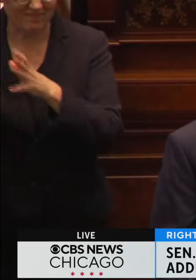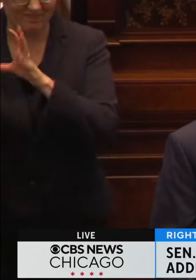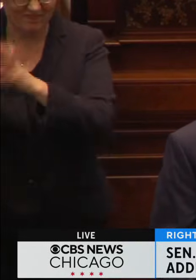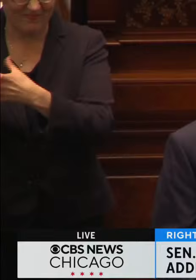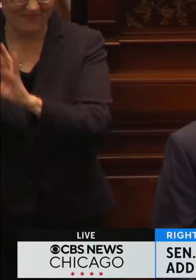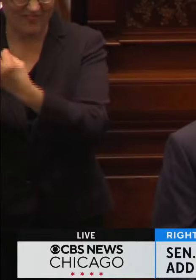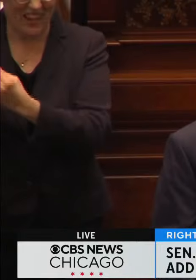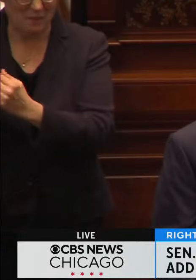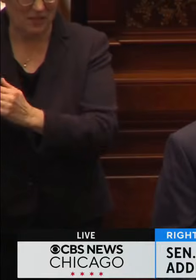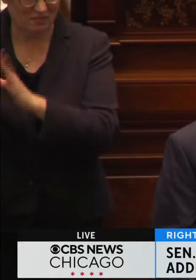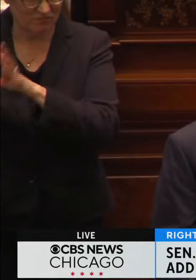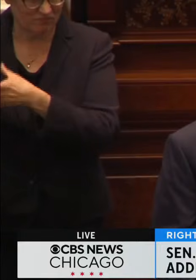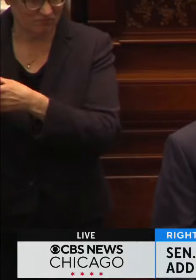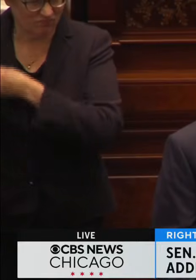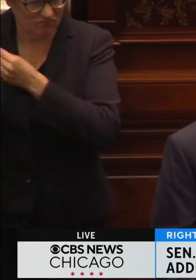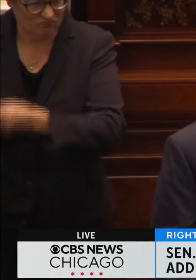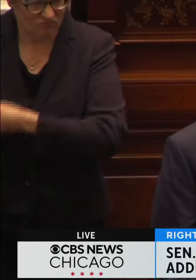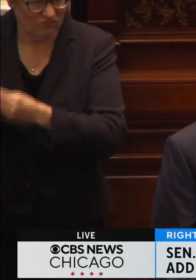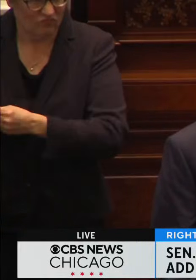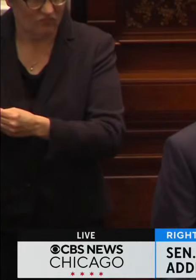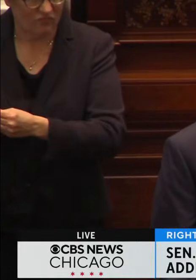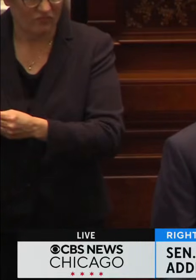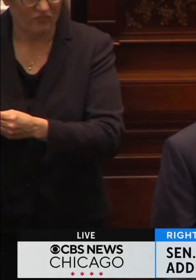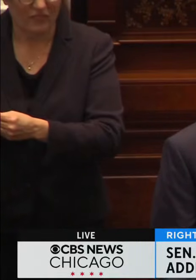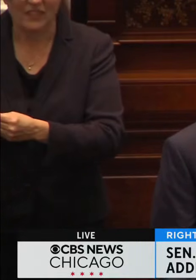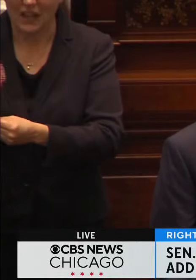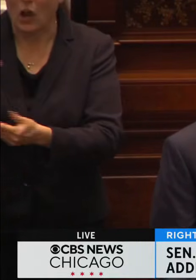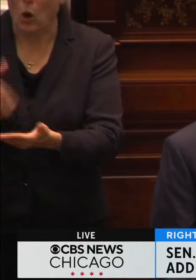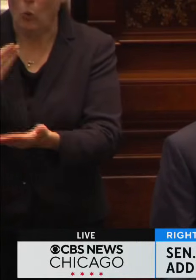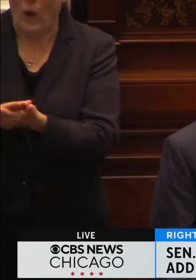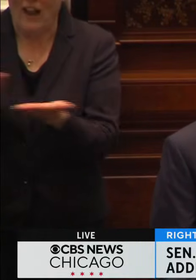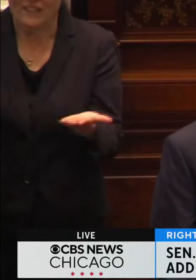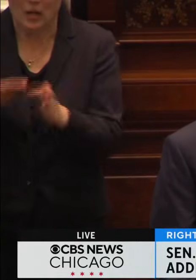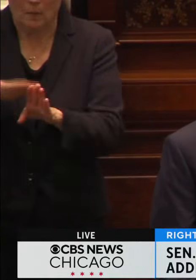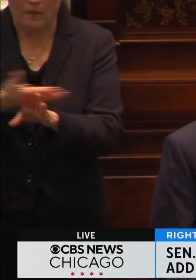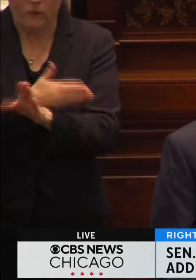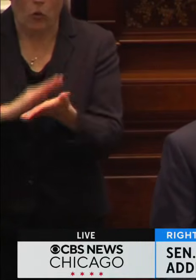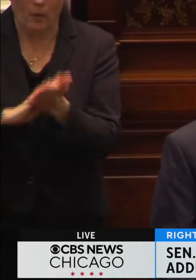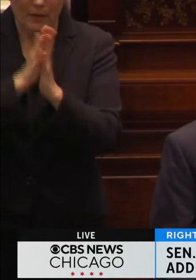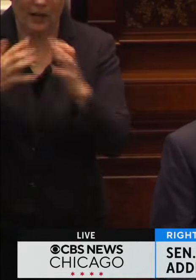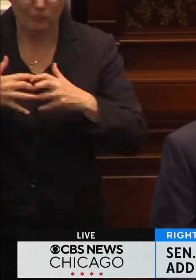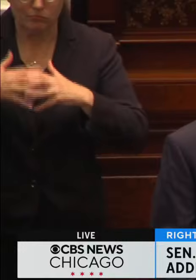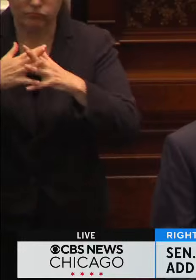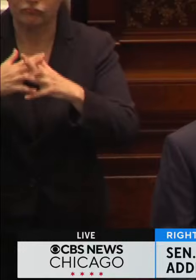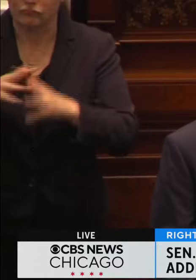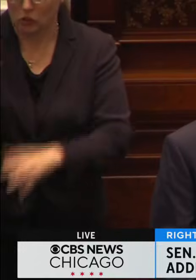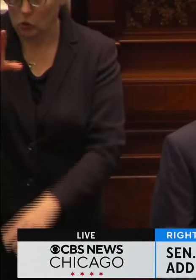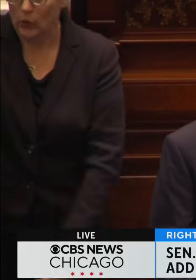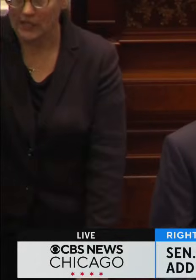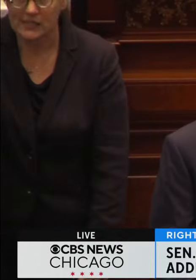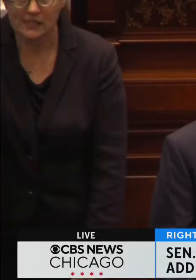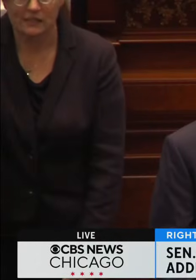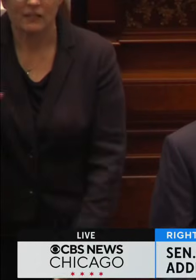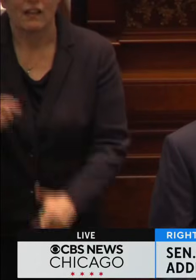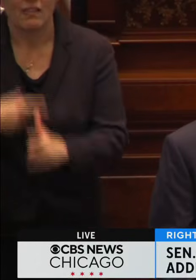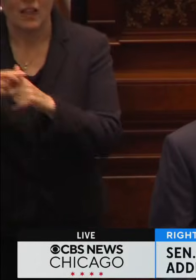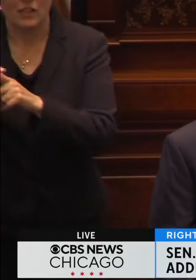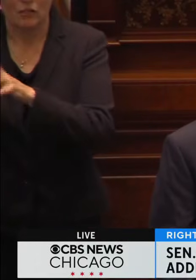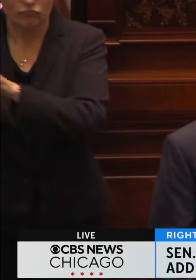in this continent before we were a nation. They eventually found their way to